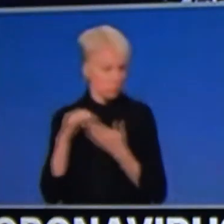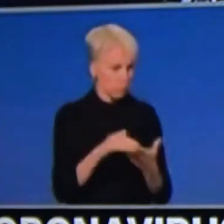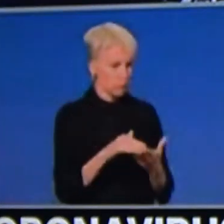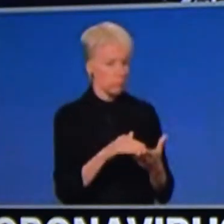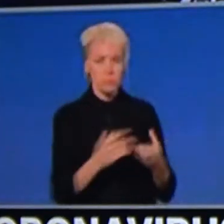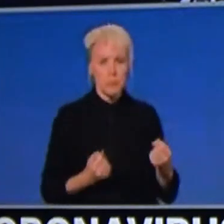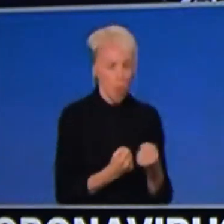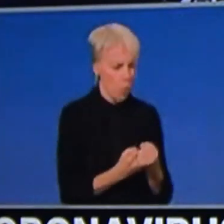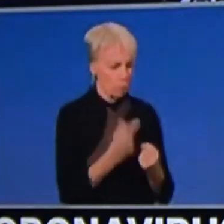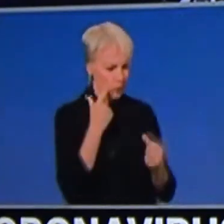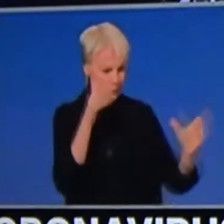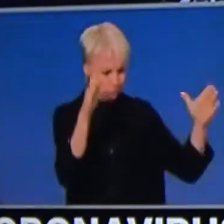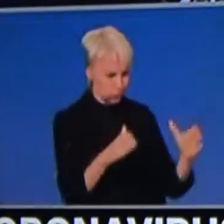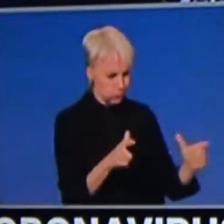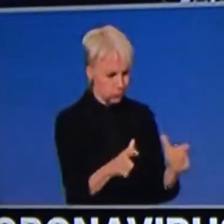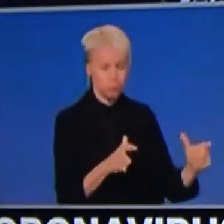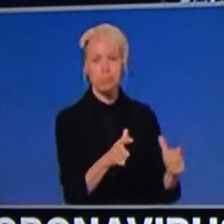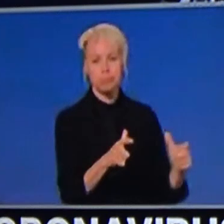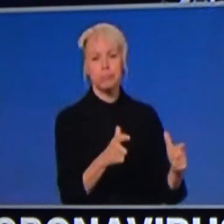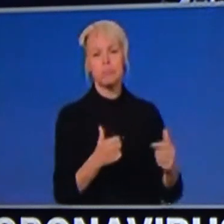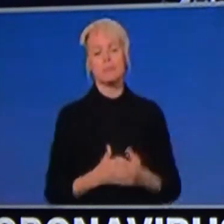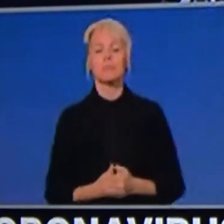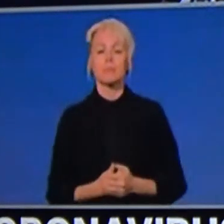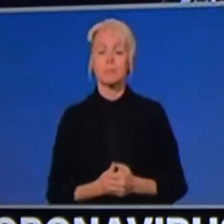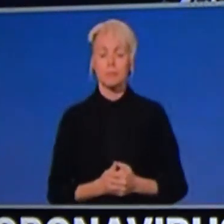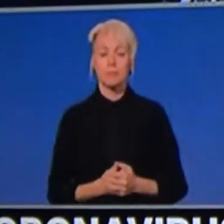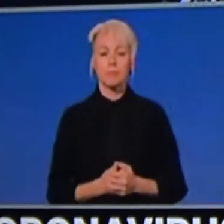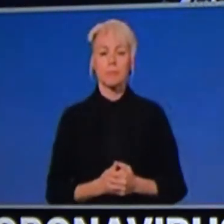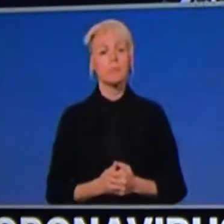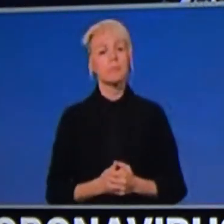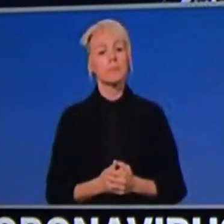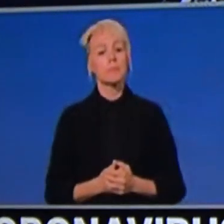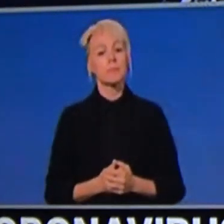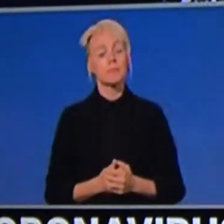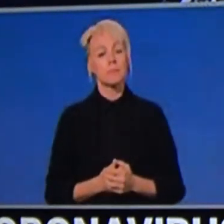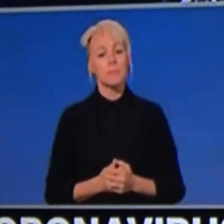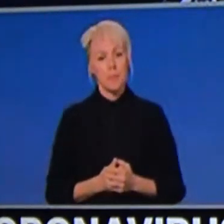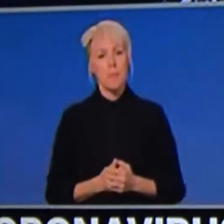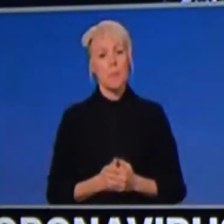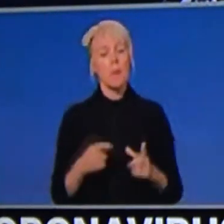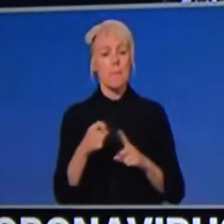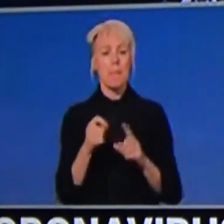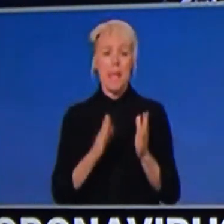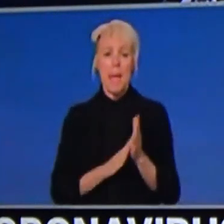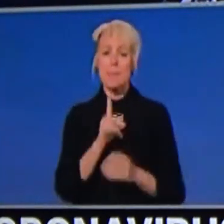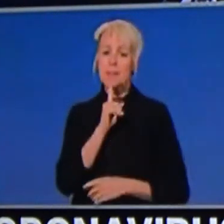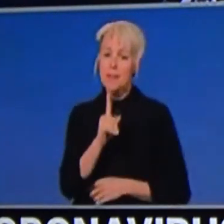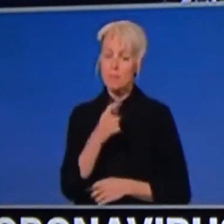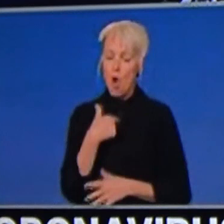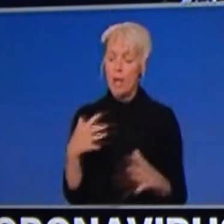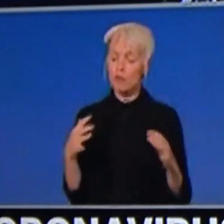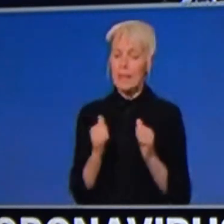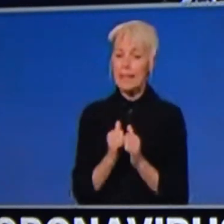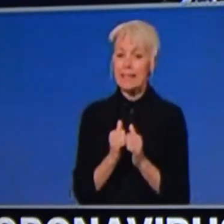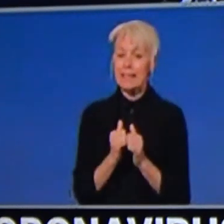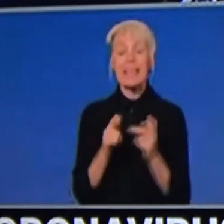under control. But as the PM has said, if we relax the distancing measures that